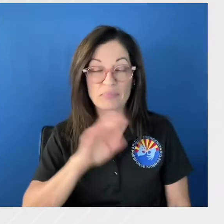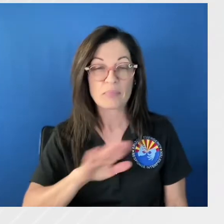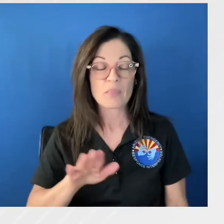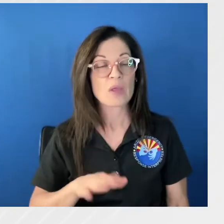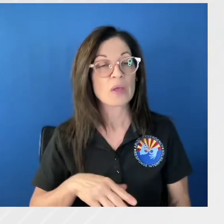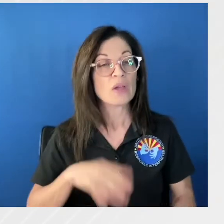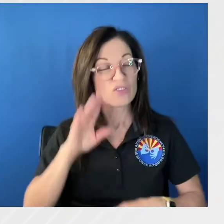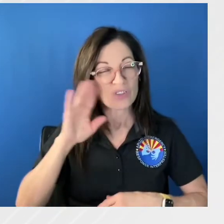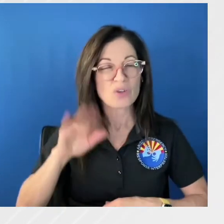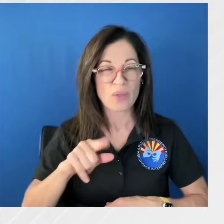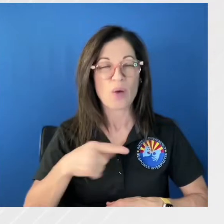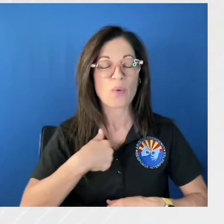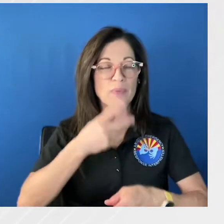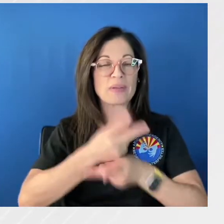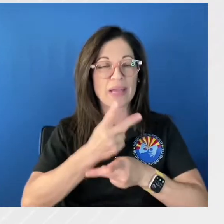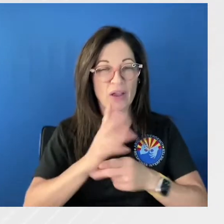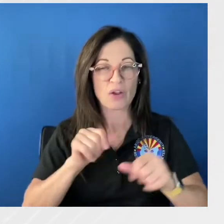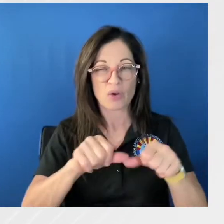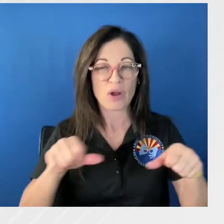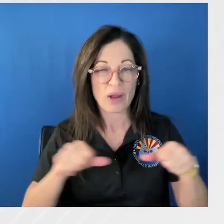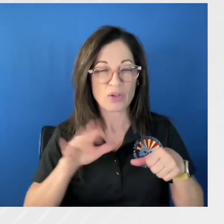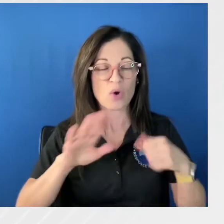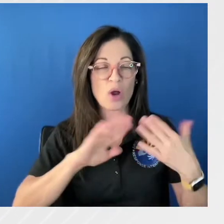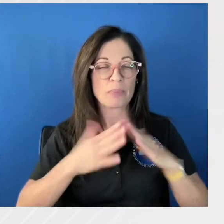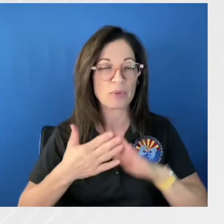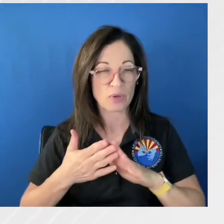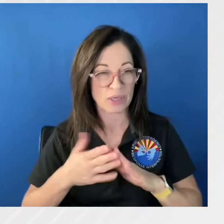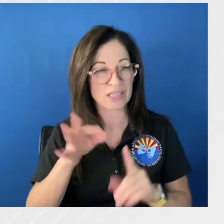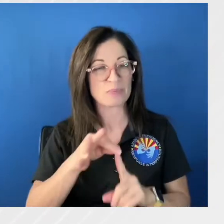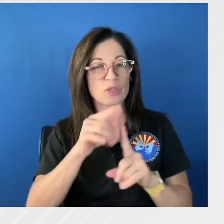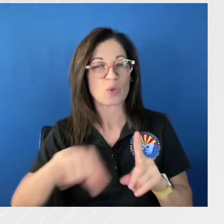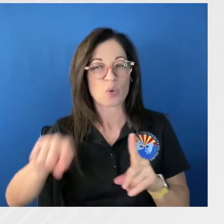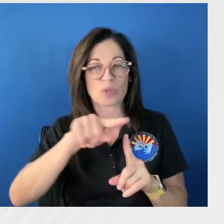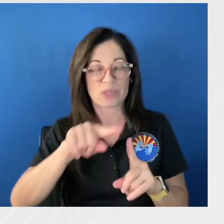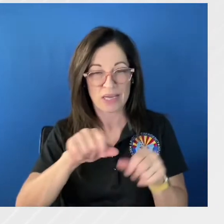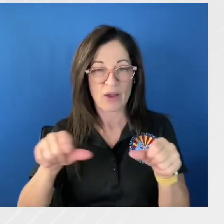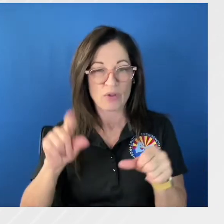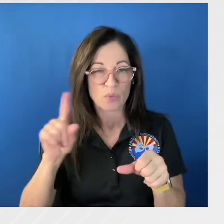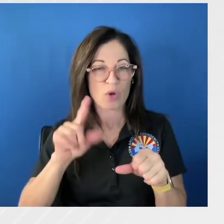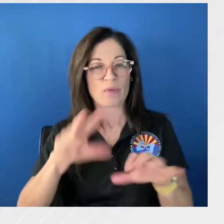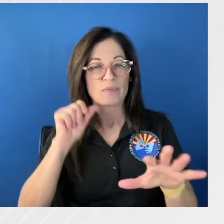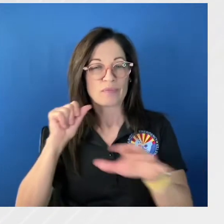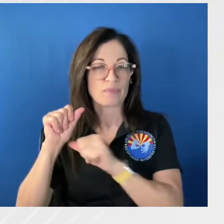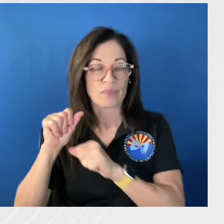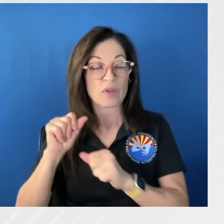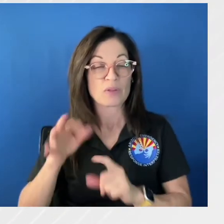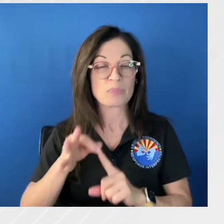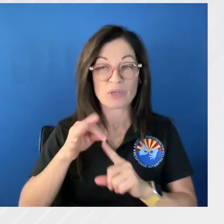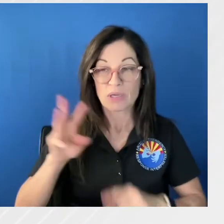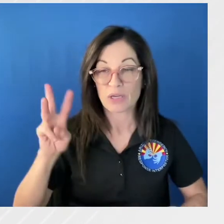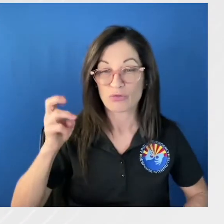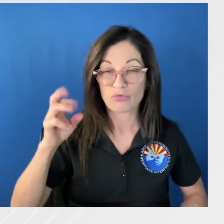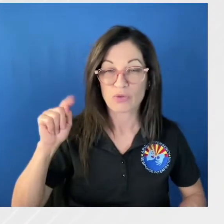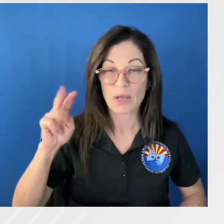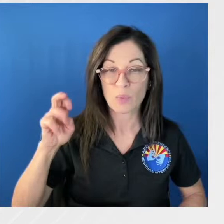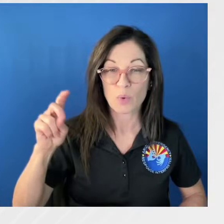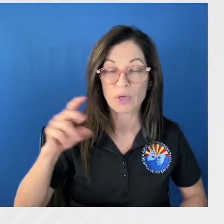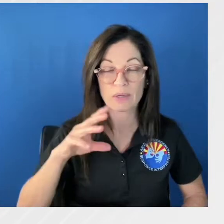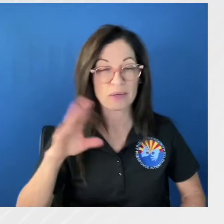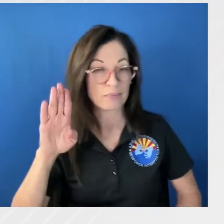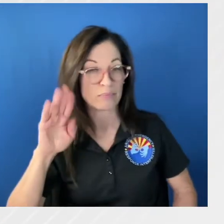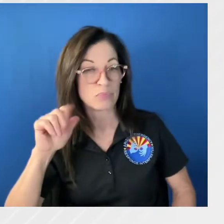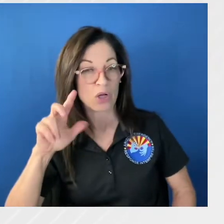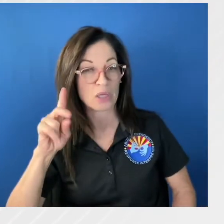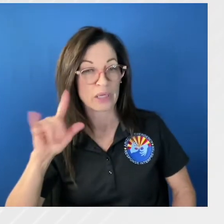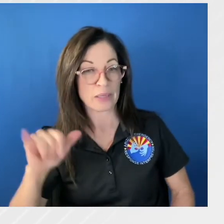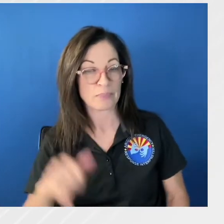communities in those areas that are still evacuated, particularly when we're talking about the Wrightwood community and up there in Baldy. I've talked to a number of our friends and neighbors